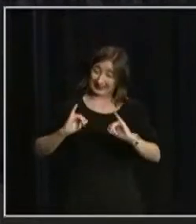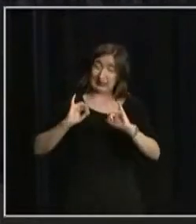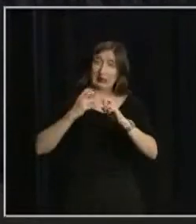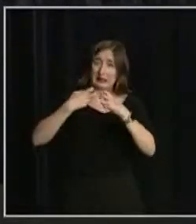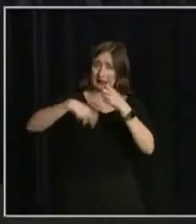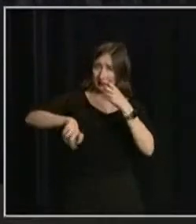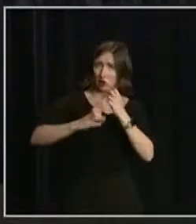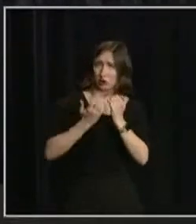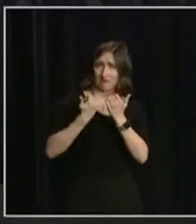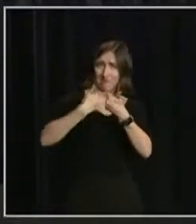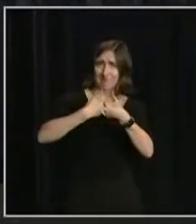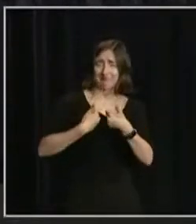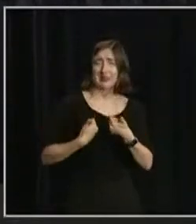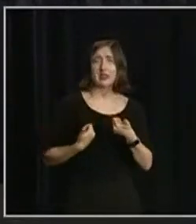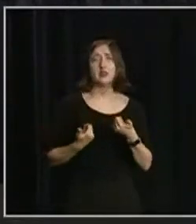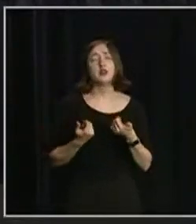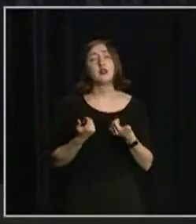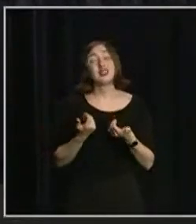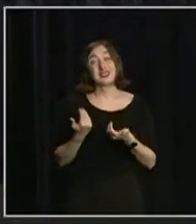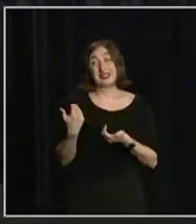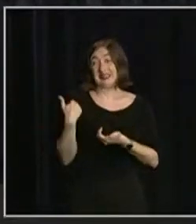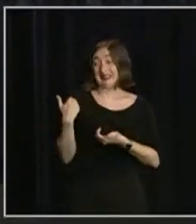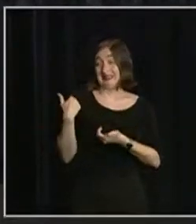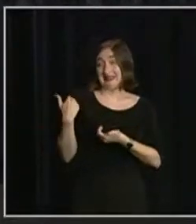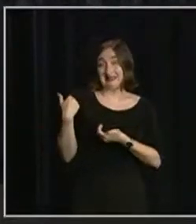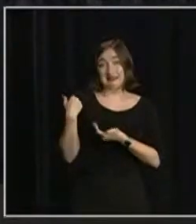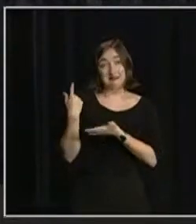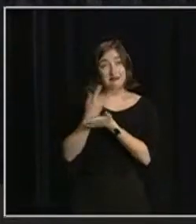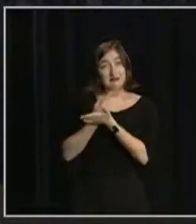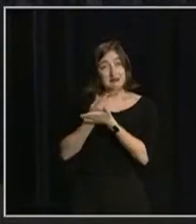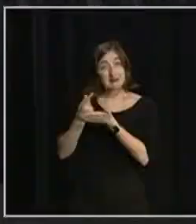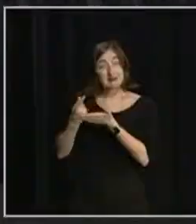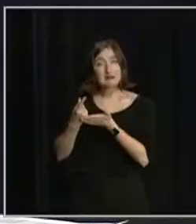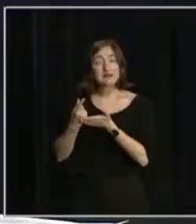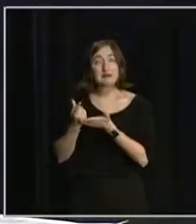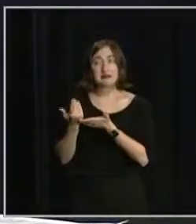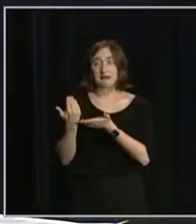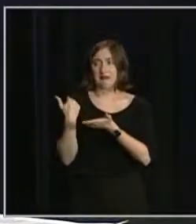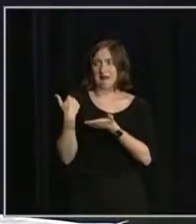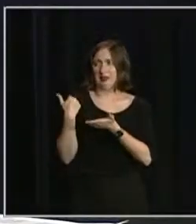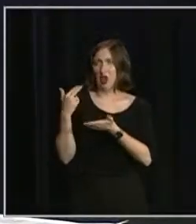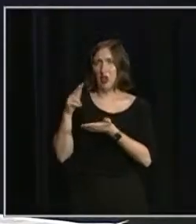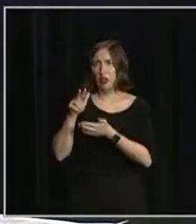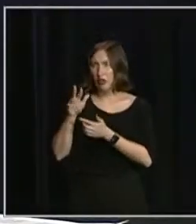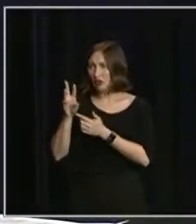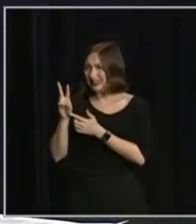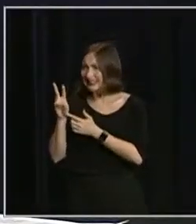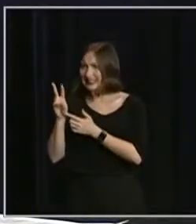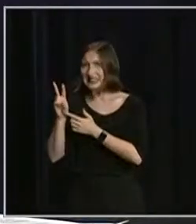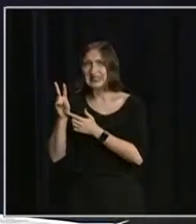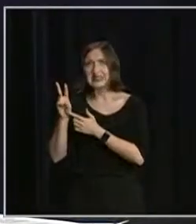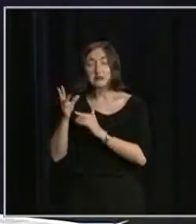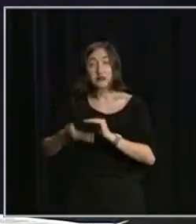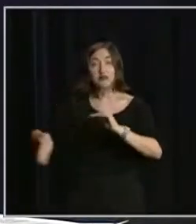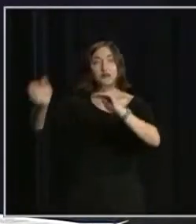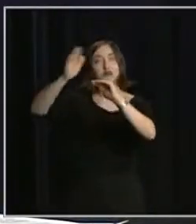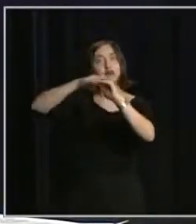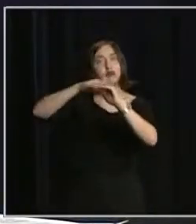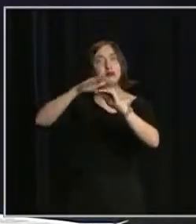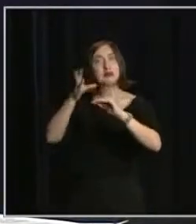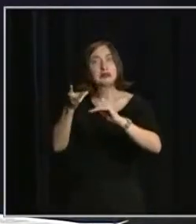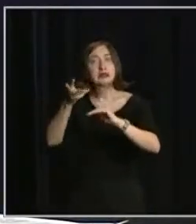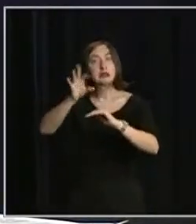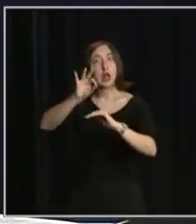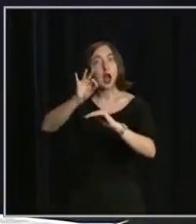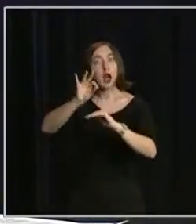per 10,000 went from 36 to 69, yes, the positivity rate went down some. That's because we're testing